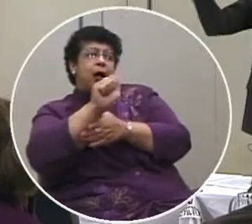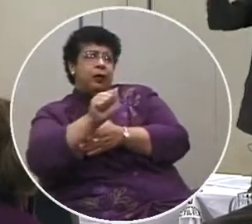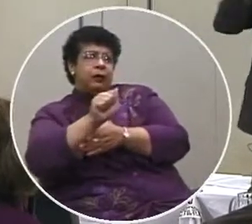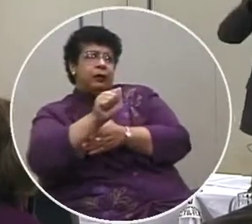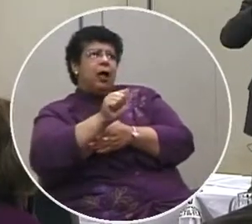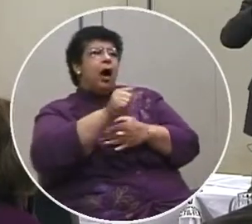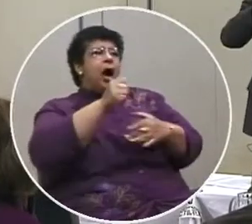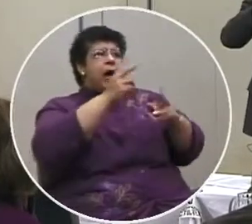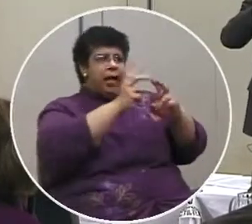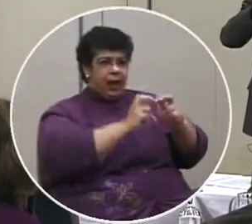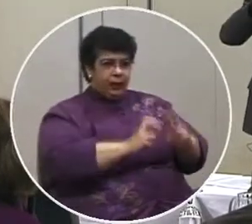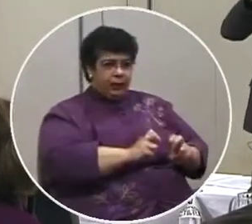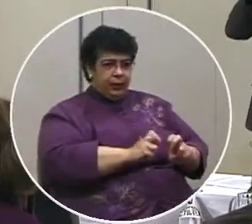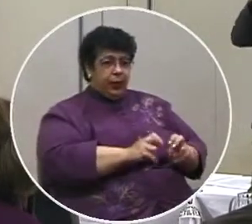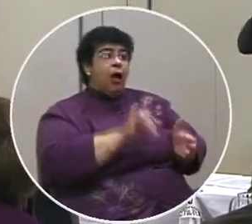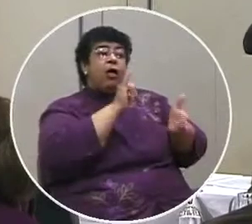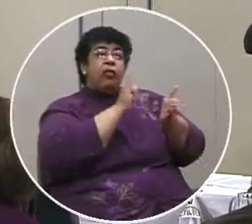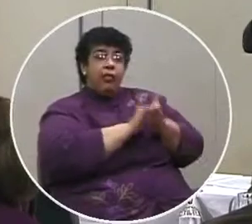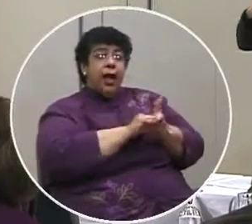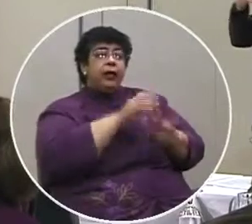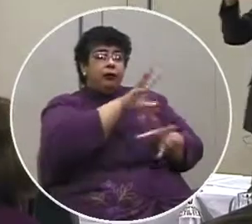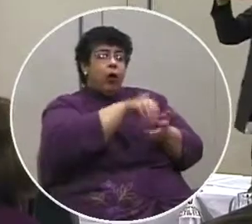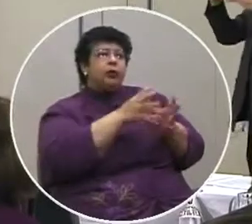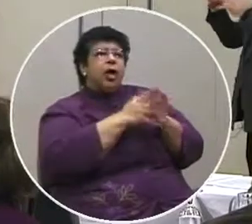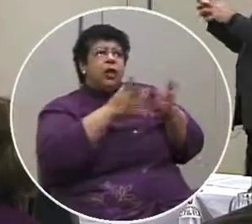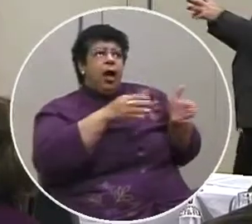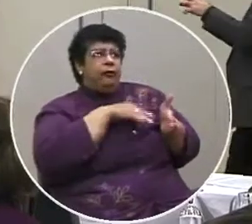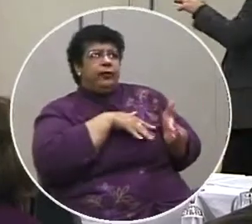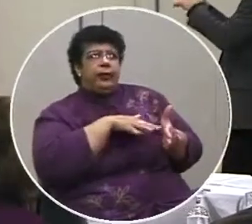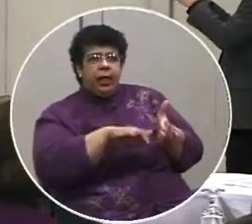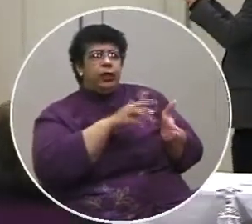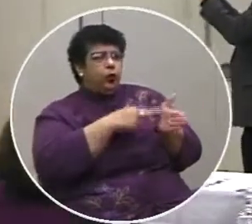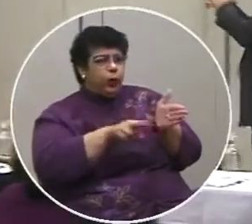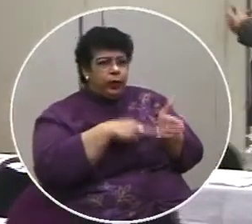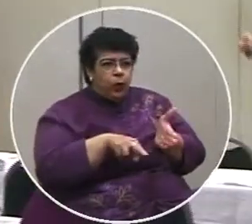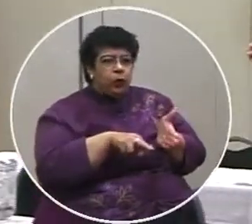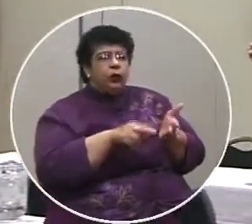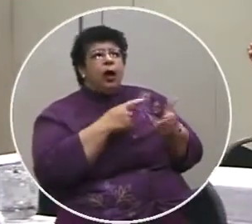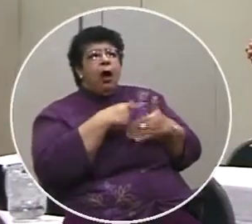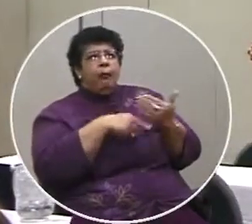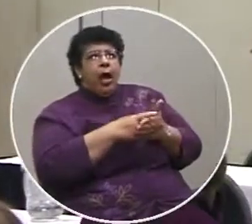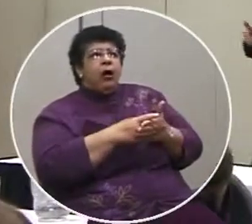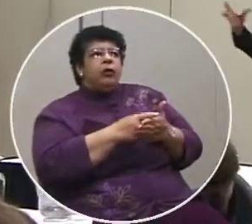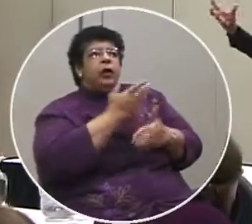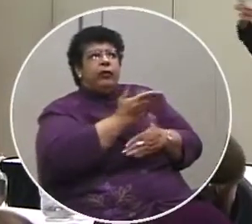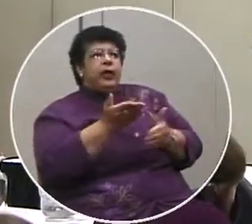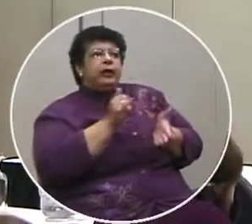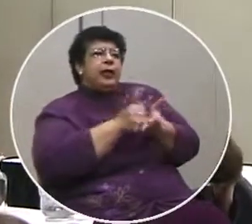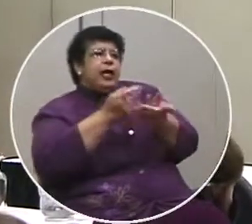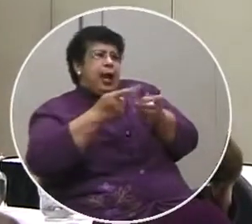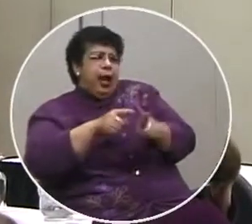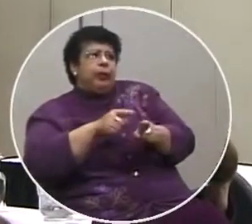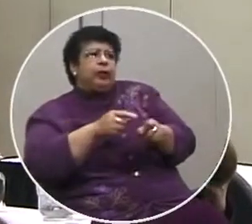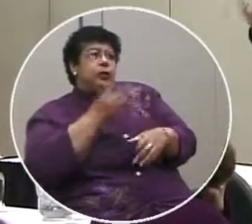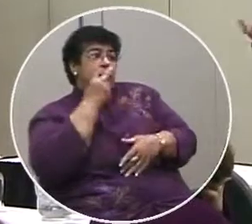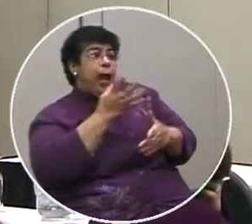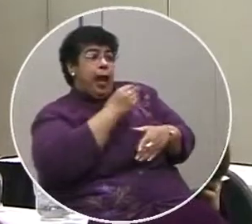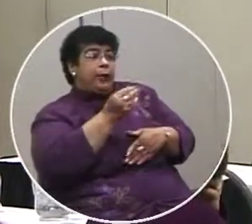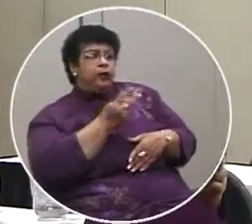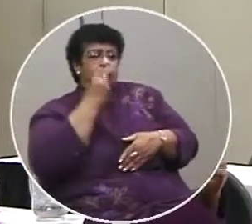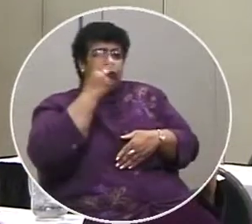together a lot of studies and puts it into a process of looking at effect sizes to see what worked, what was